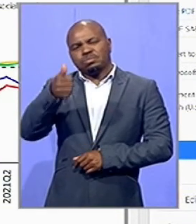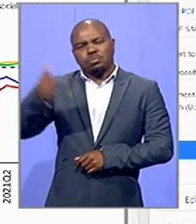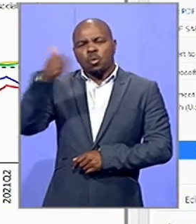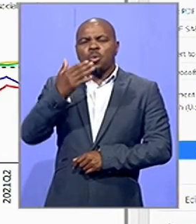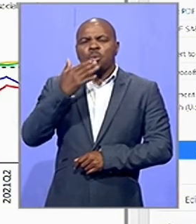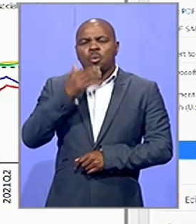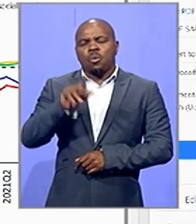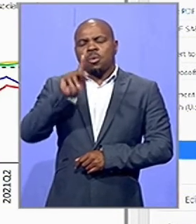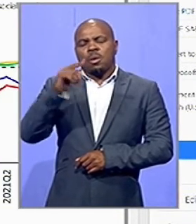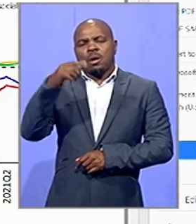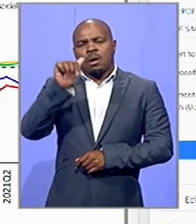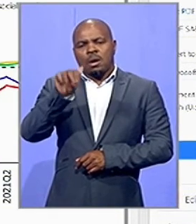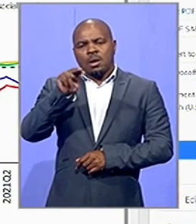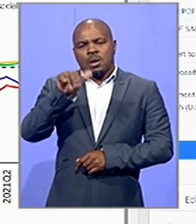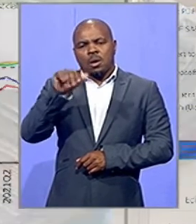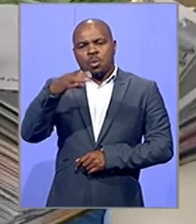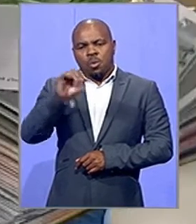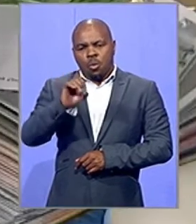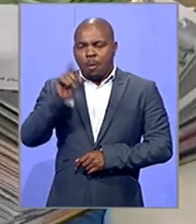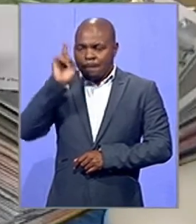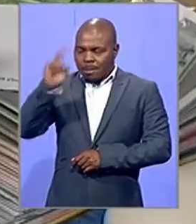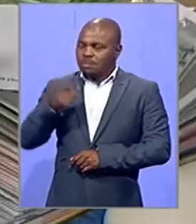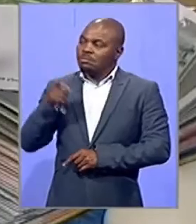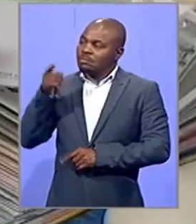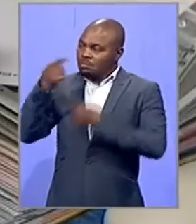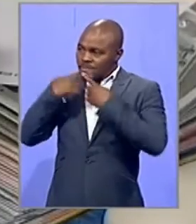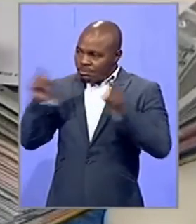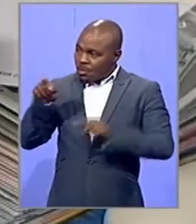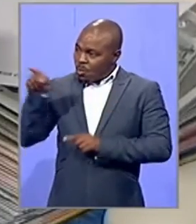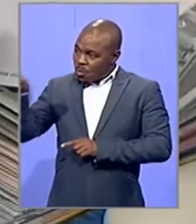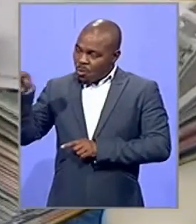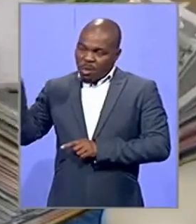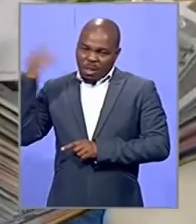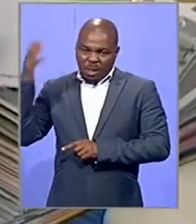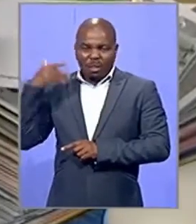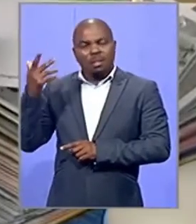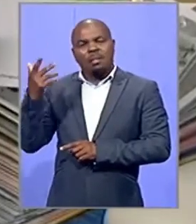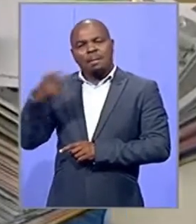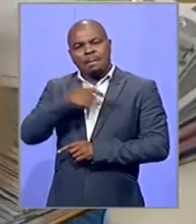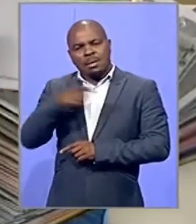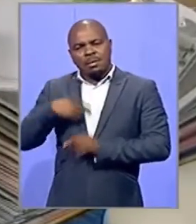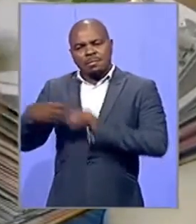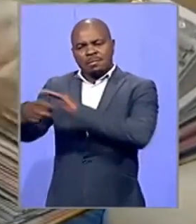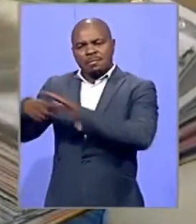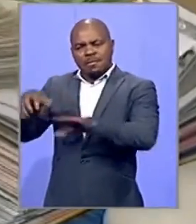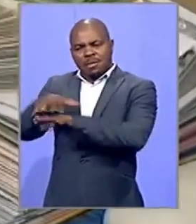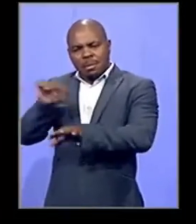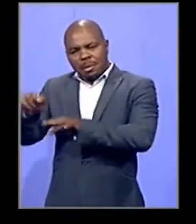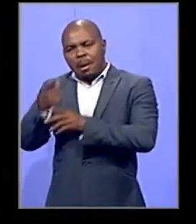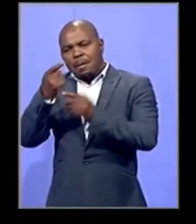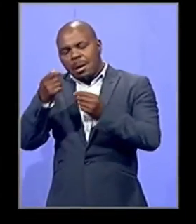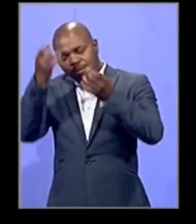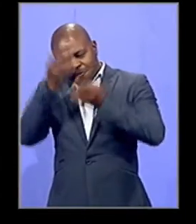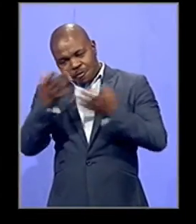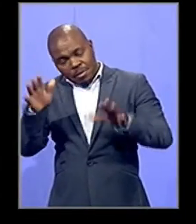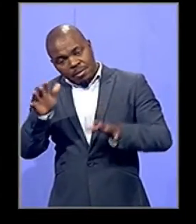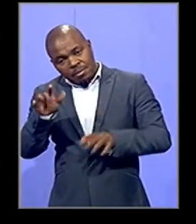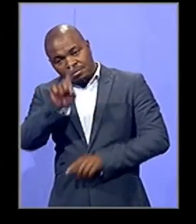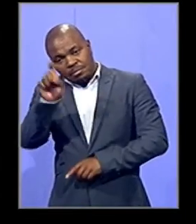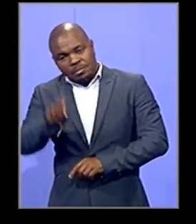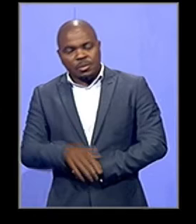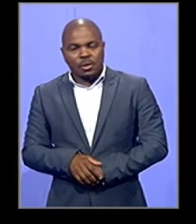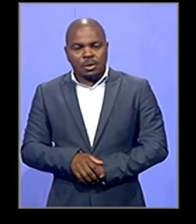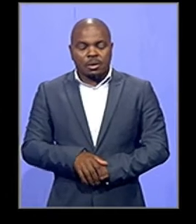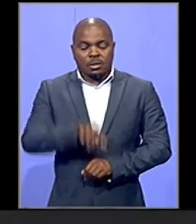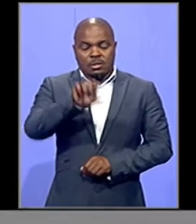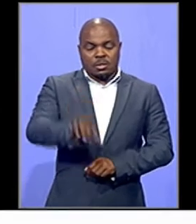nna mopresidente o tsebaditse tjhelete ya matjhaba e utsweng polasing ya hae dilemong tse pedi kapa tjhe. We have written a letter to the South